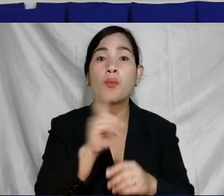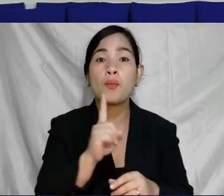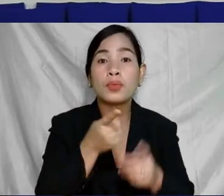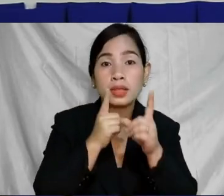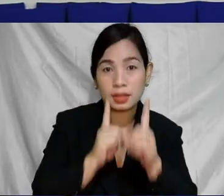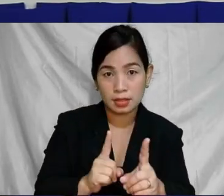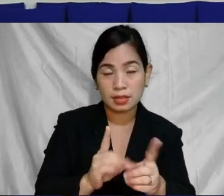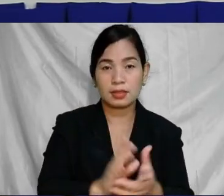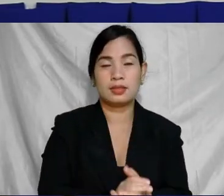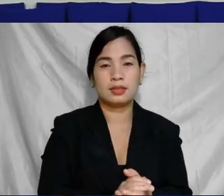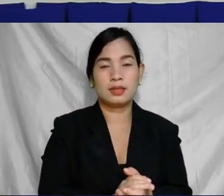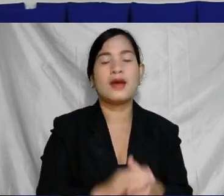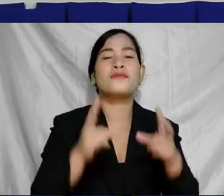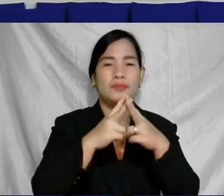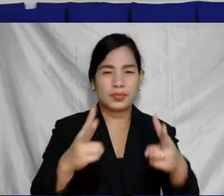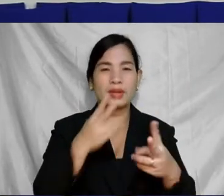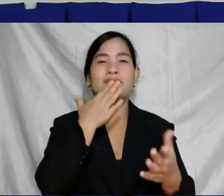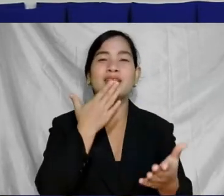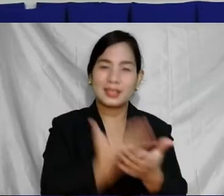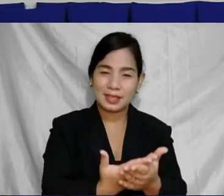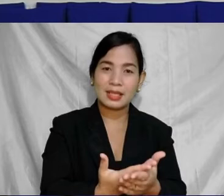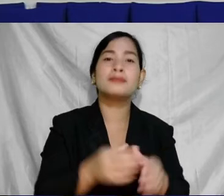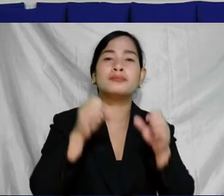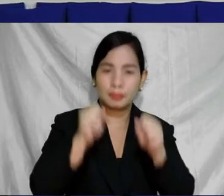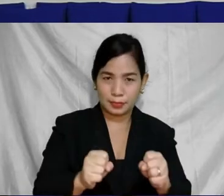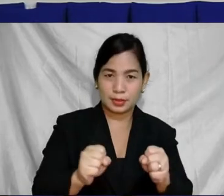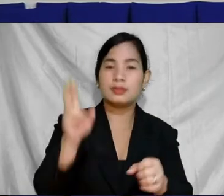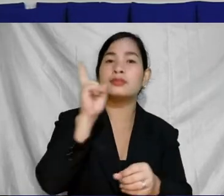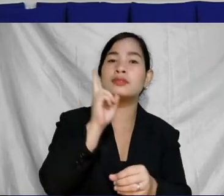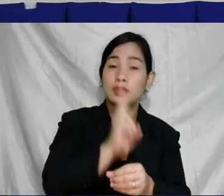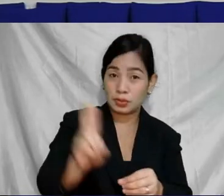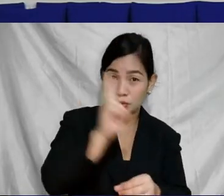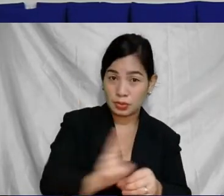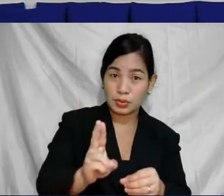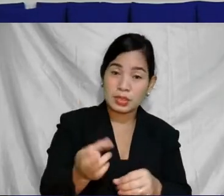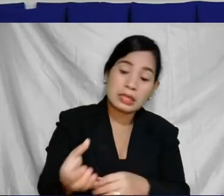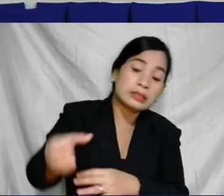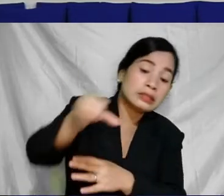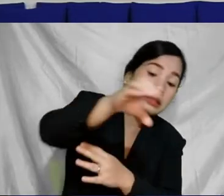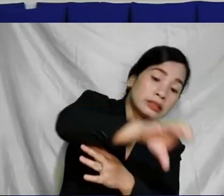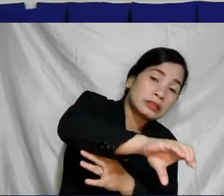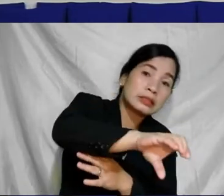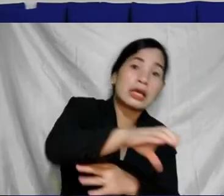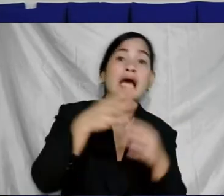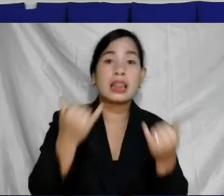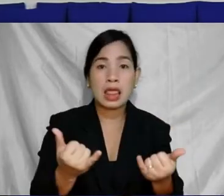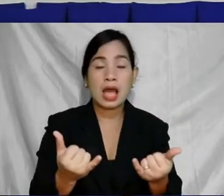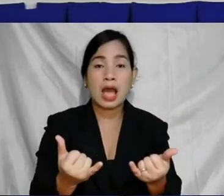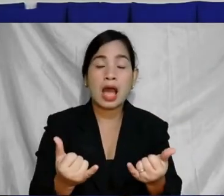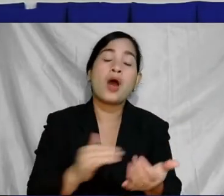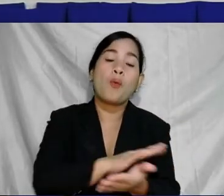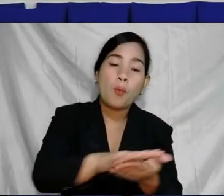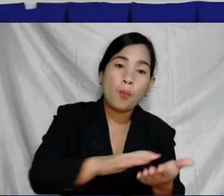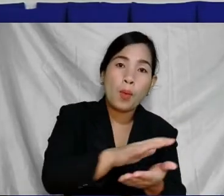Very good. This time we are going to use decantation. When we are pouring out the excess water when we are washing our